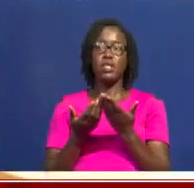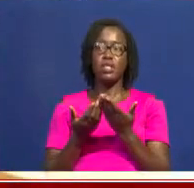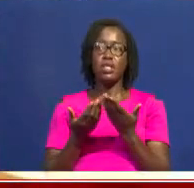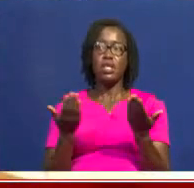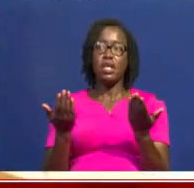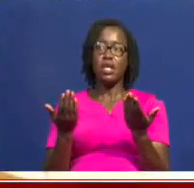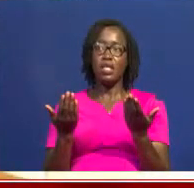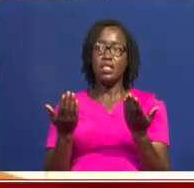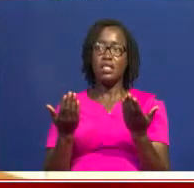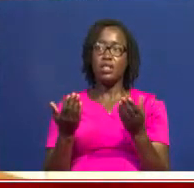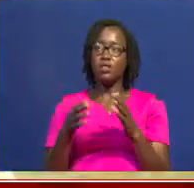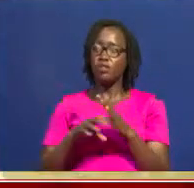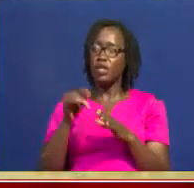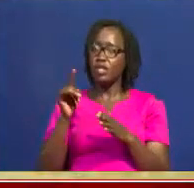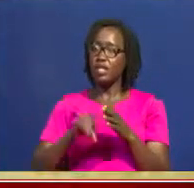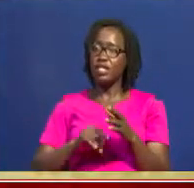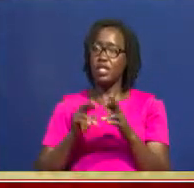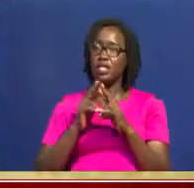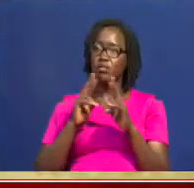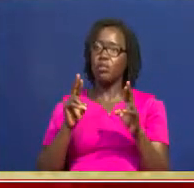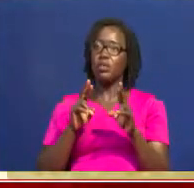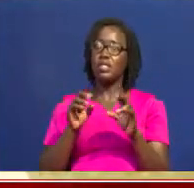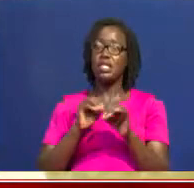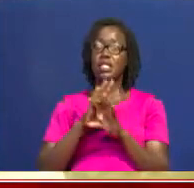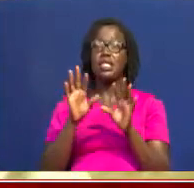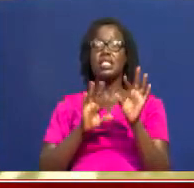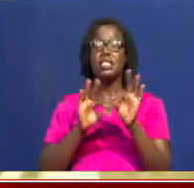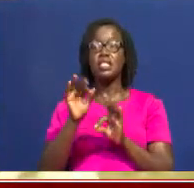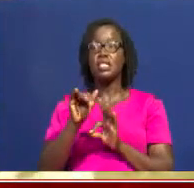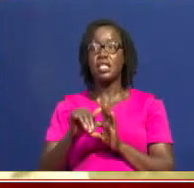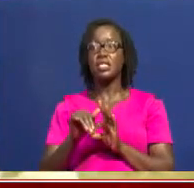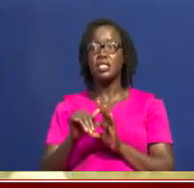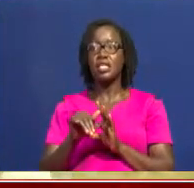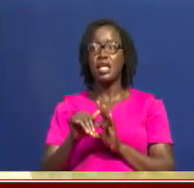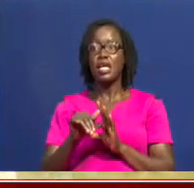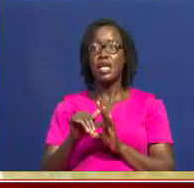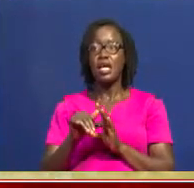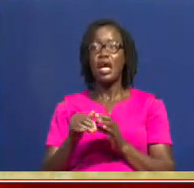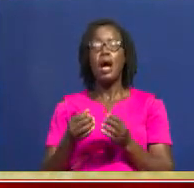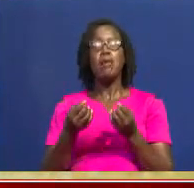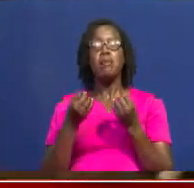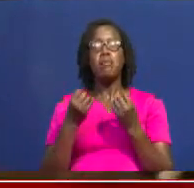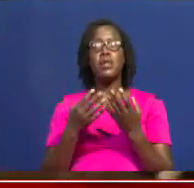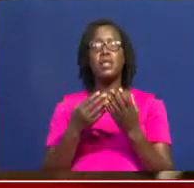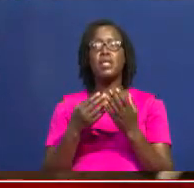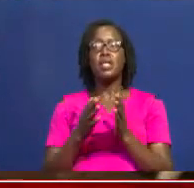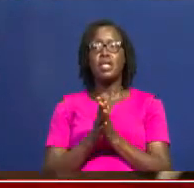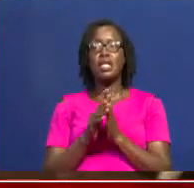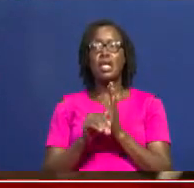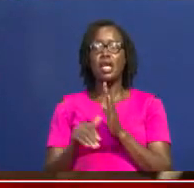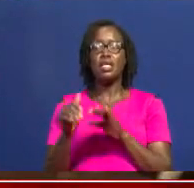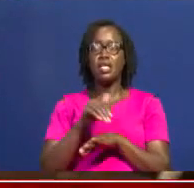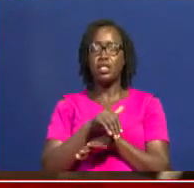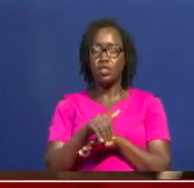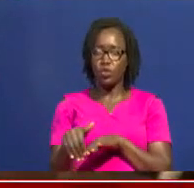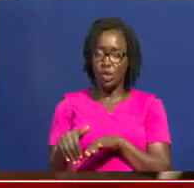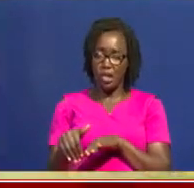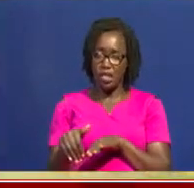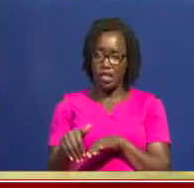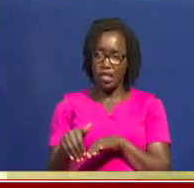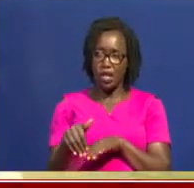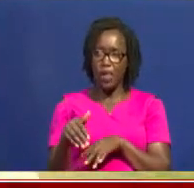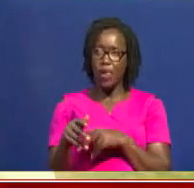plant, you find that reports have clearly indicated that there was gross under insurance. The process